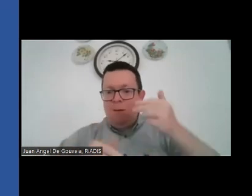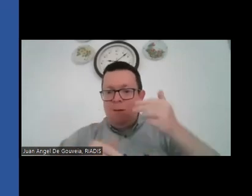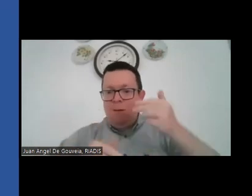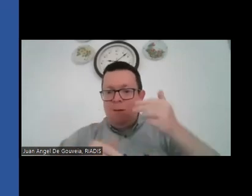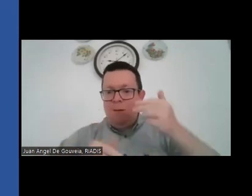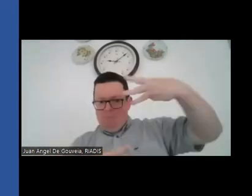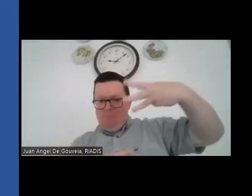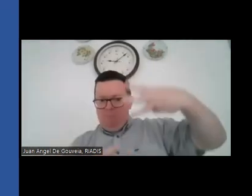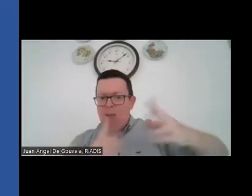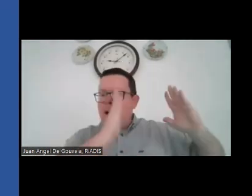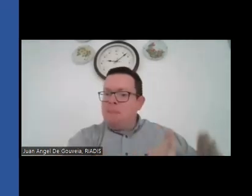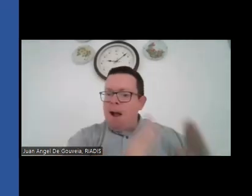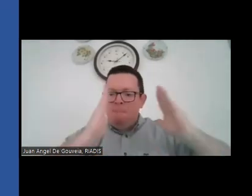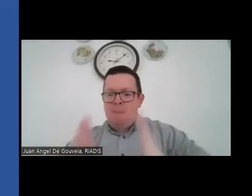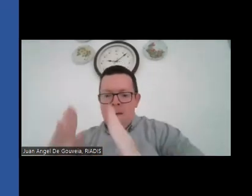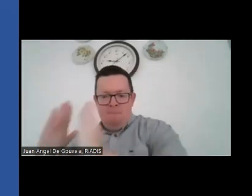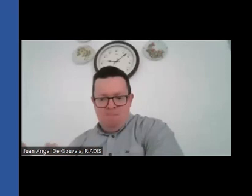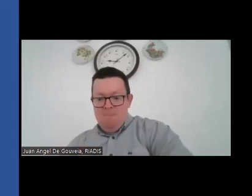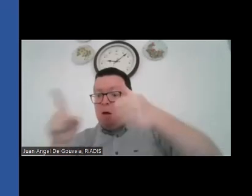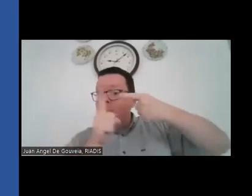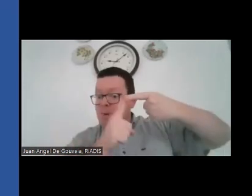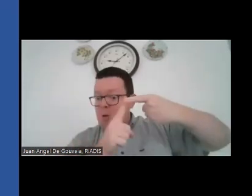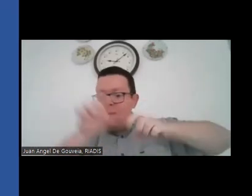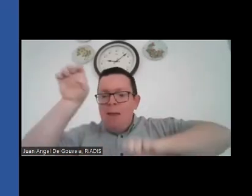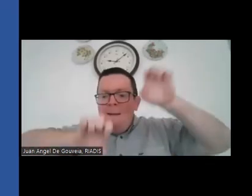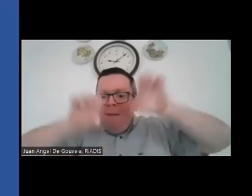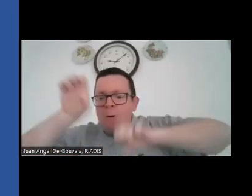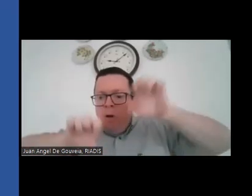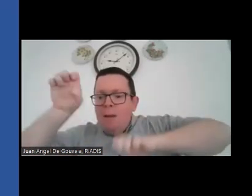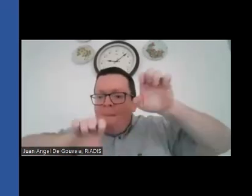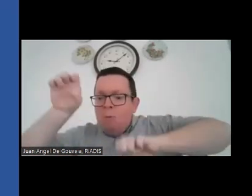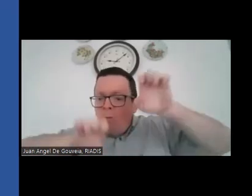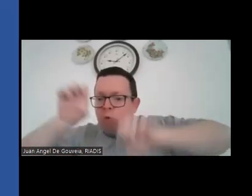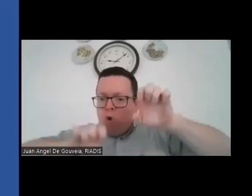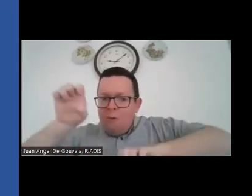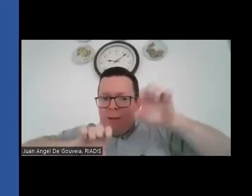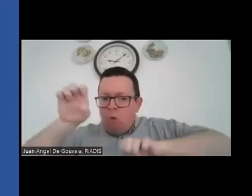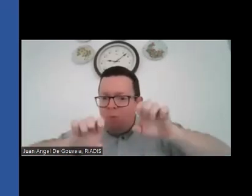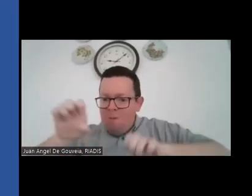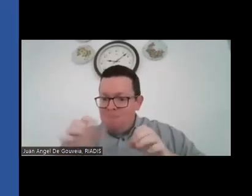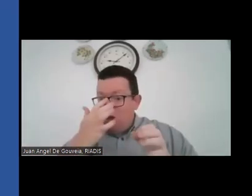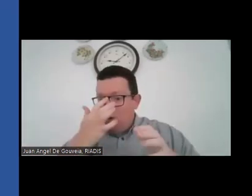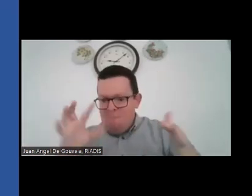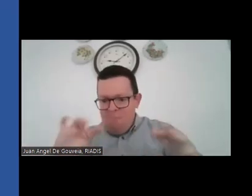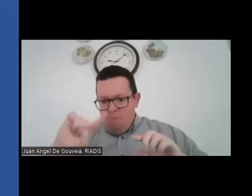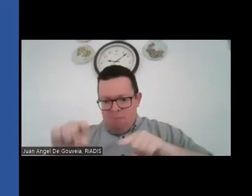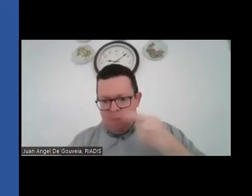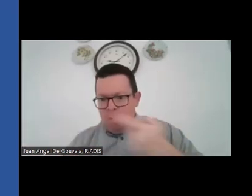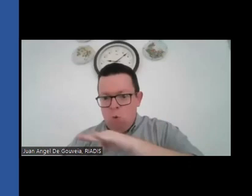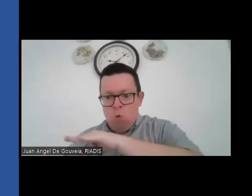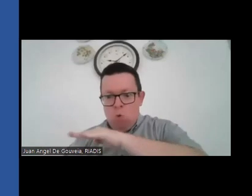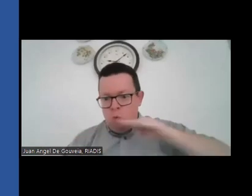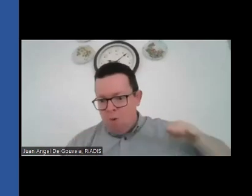the first phase? The first one, the evaluation, in which a baseline is established regarding